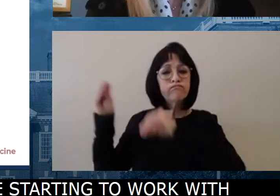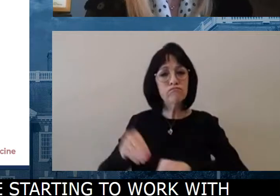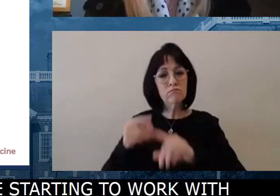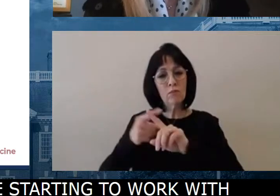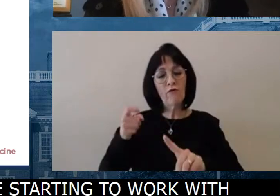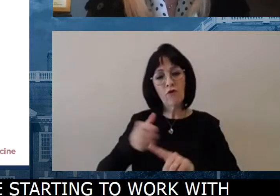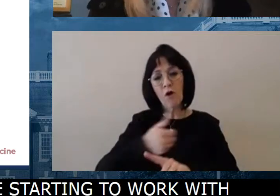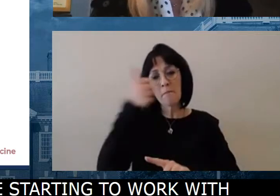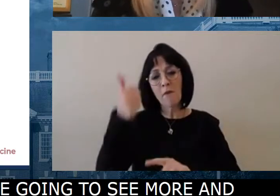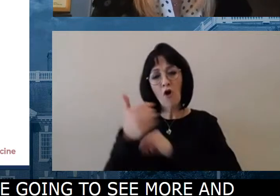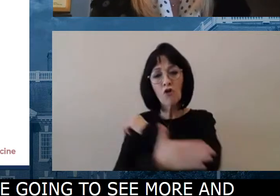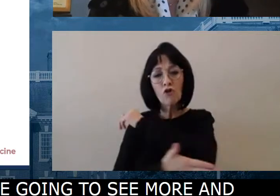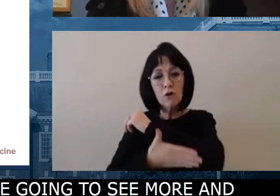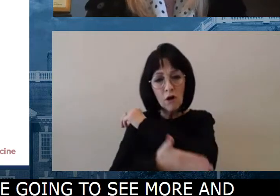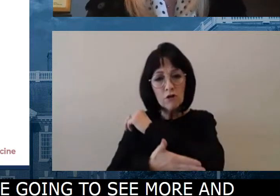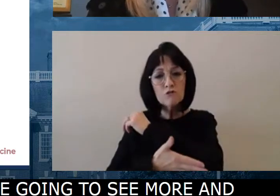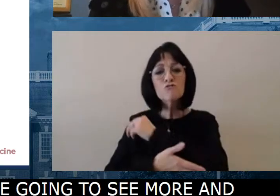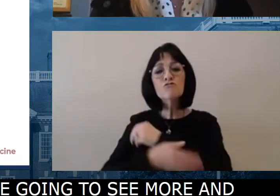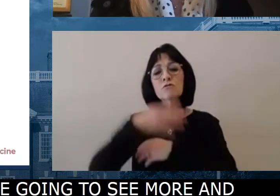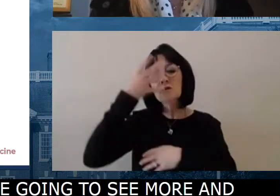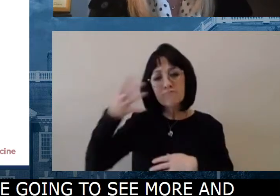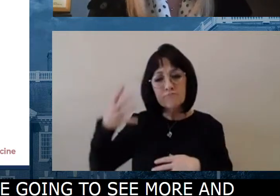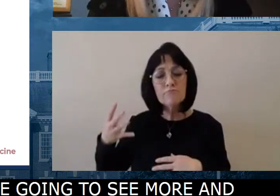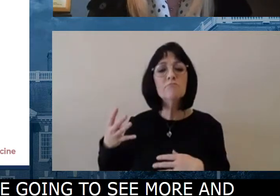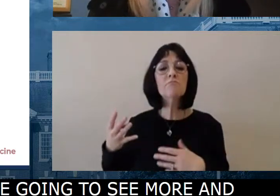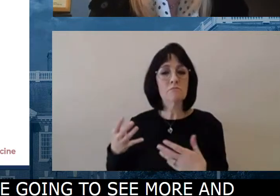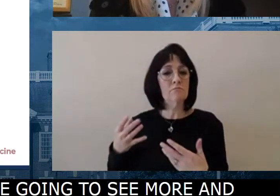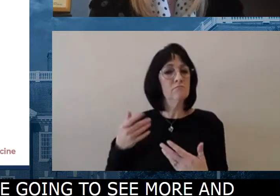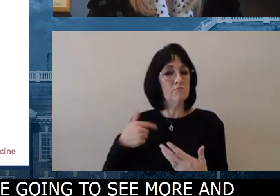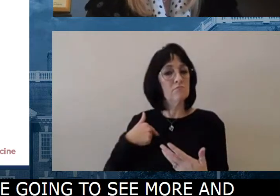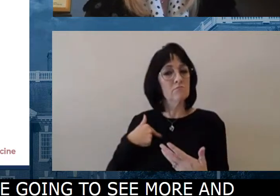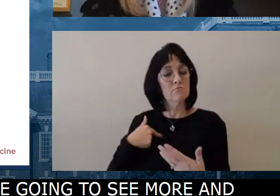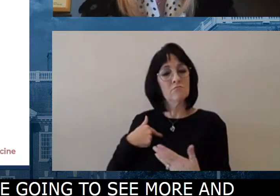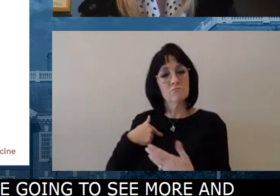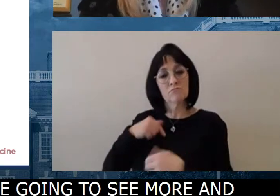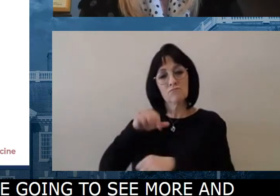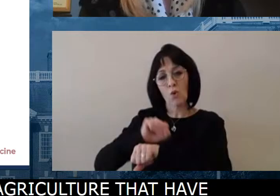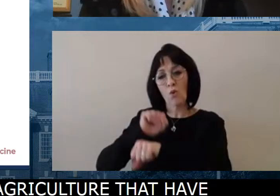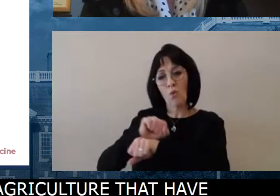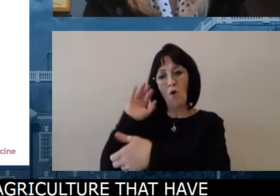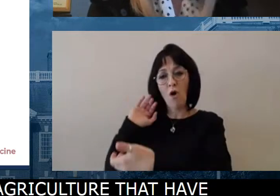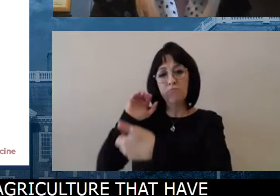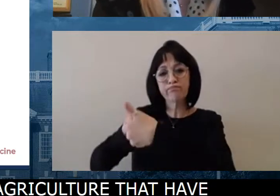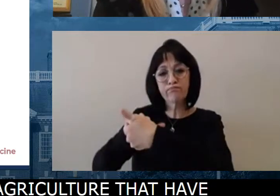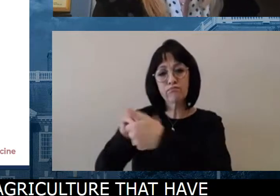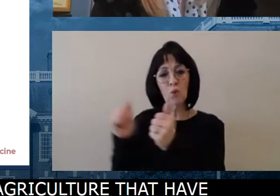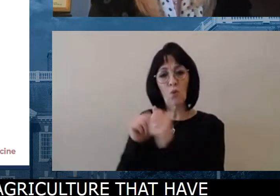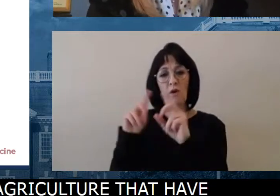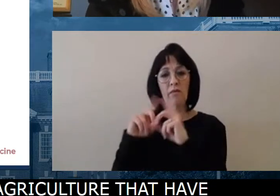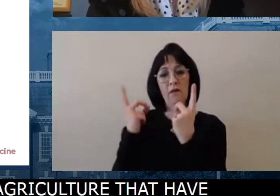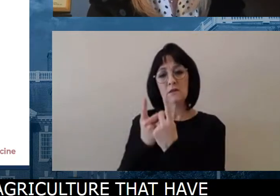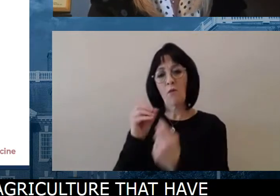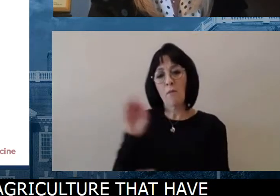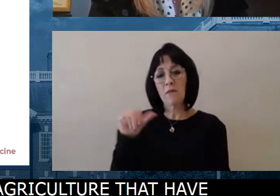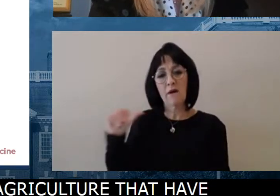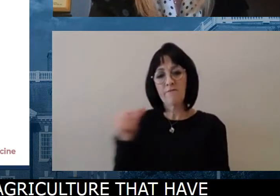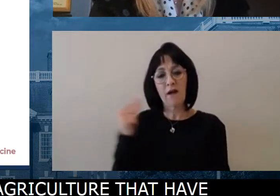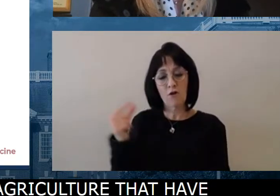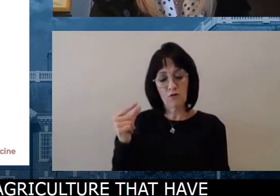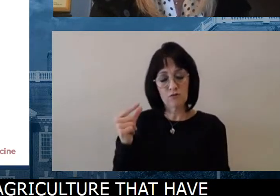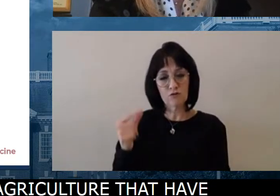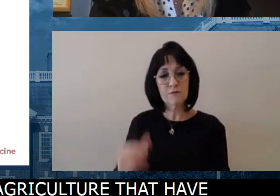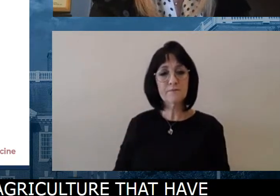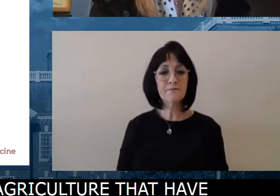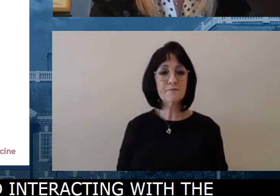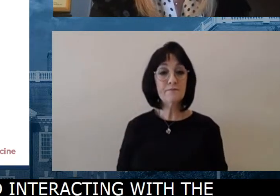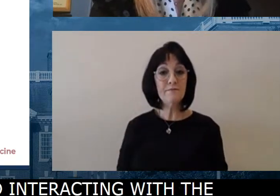distancing and interact with the public. So we're working with Department of Agriculture there. Grocery stores